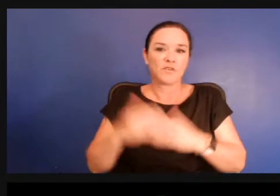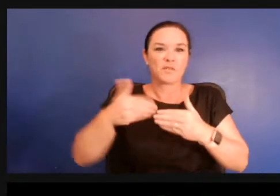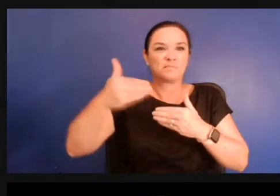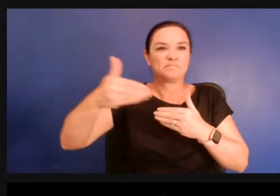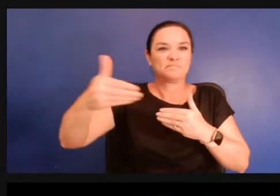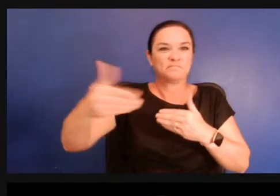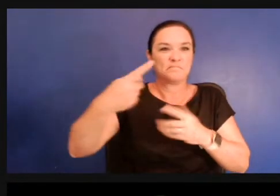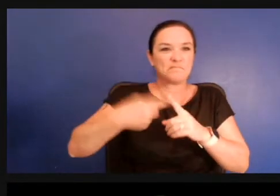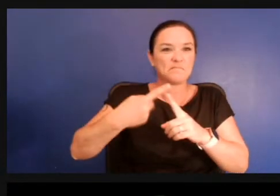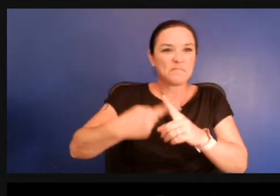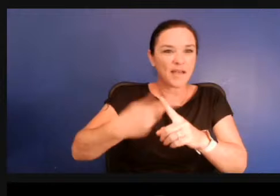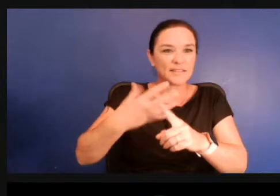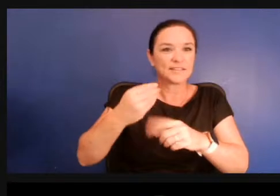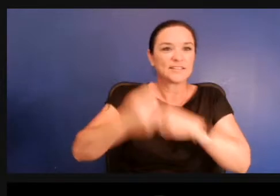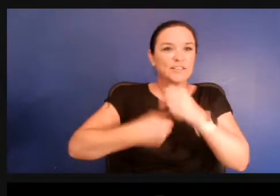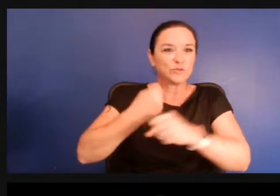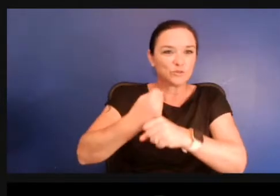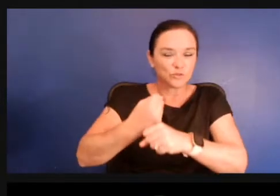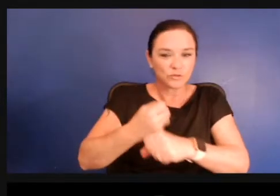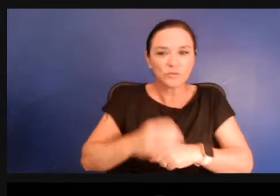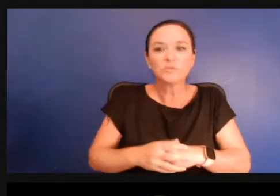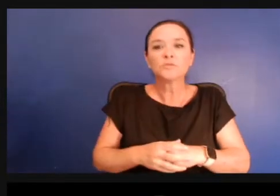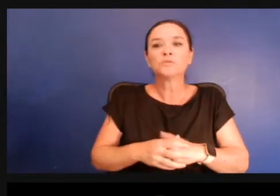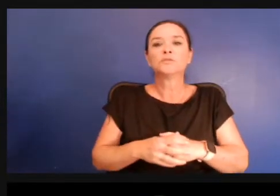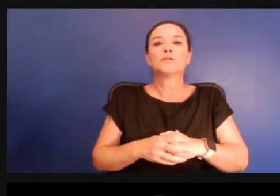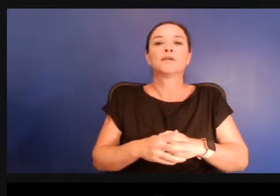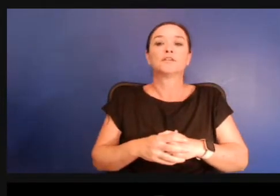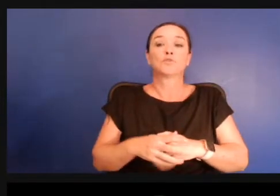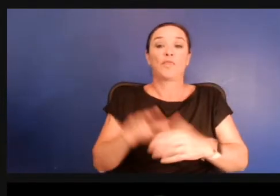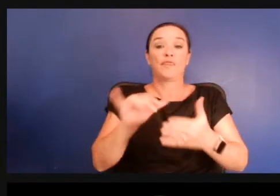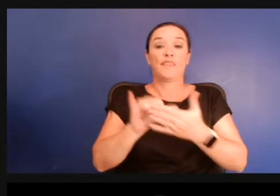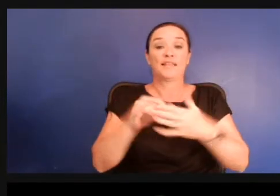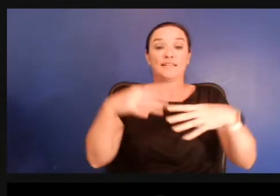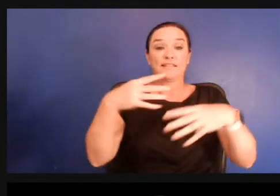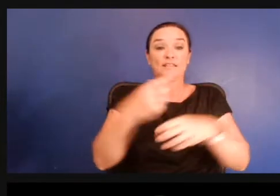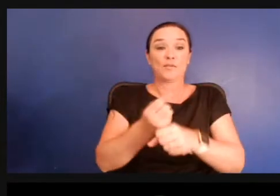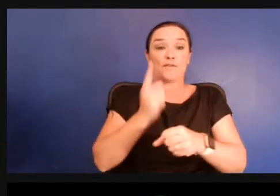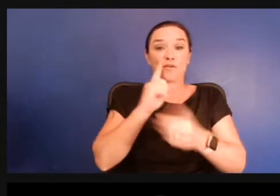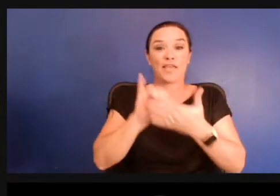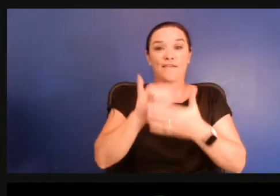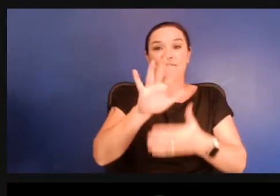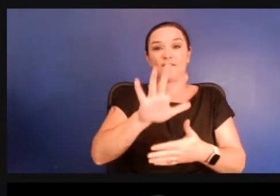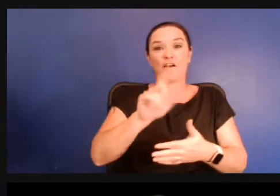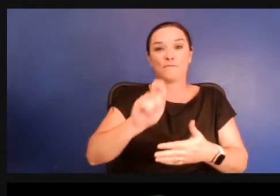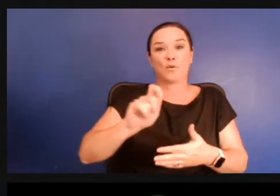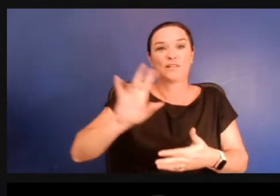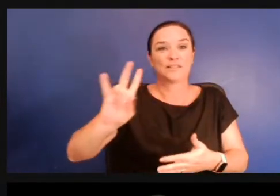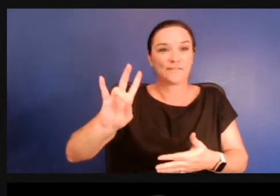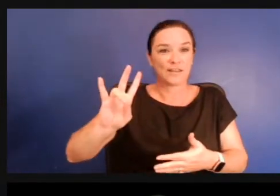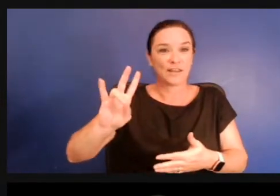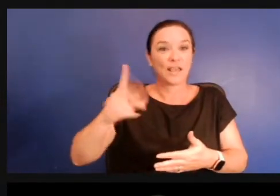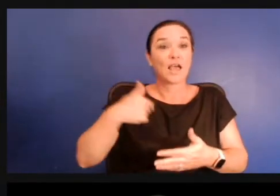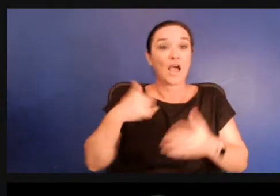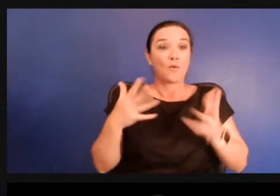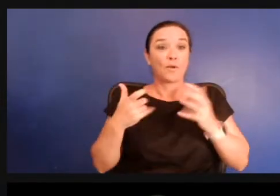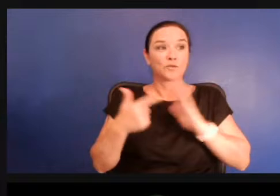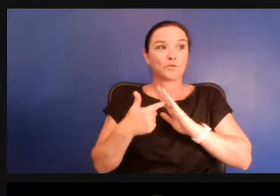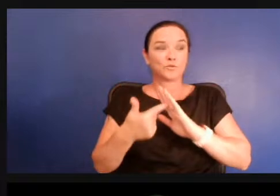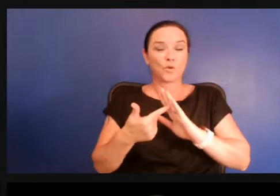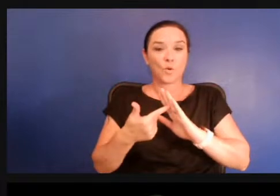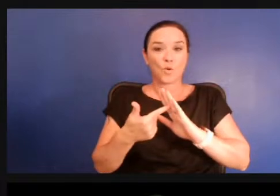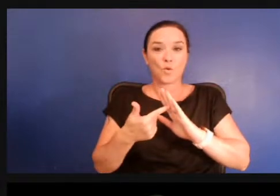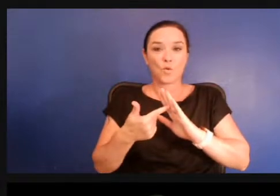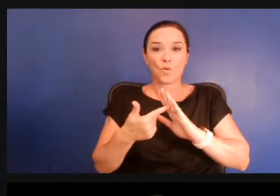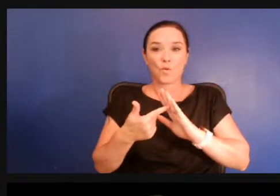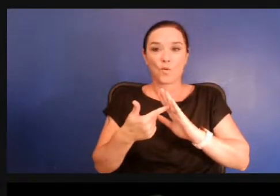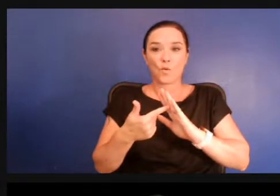here. So that'll be the summary of that 5.7. I did want to show, let's see